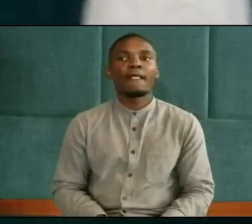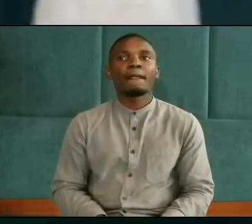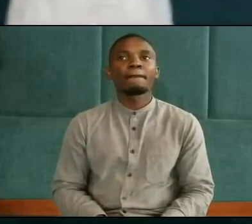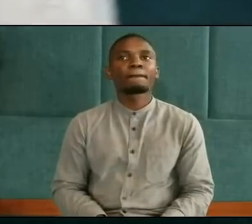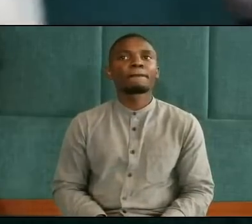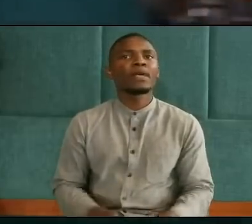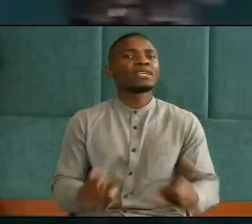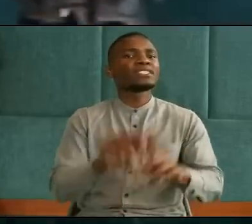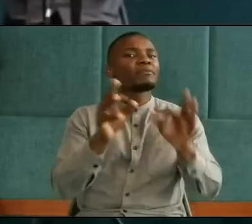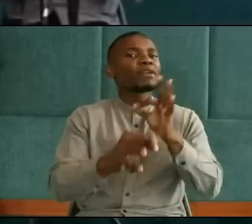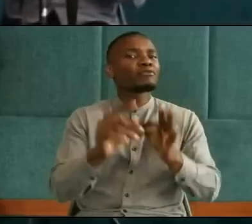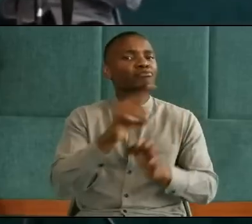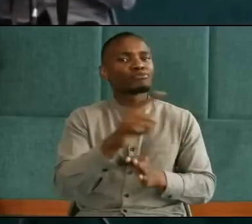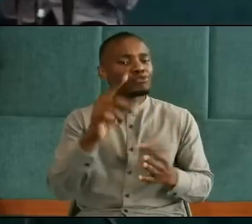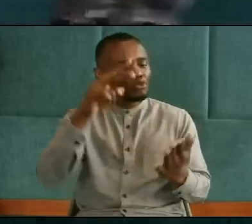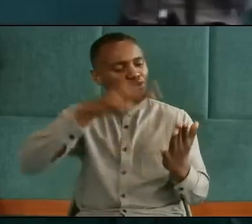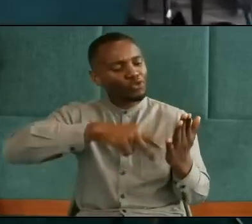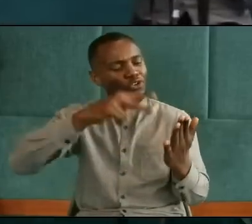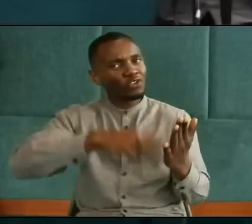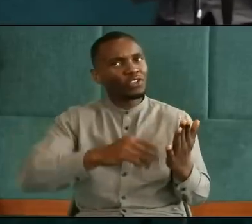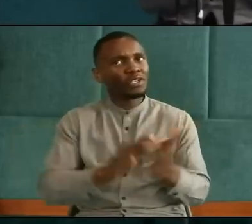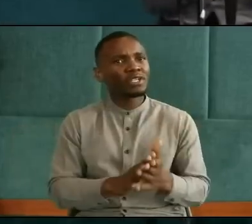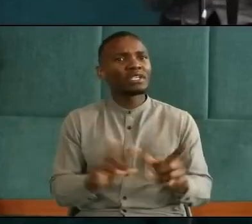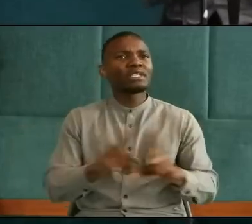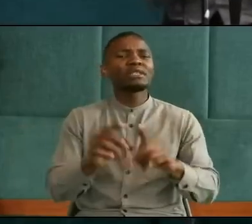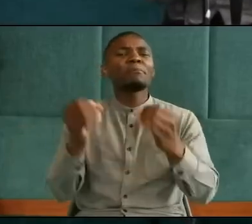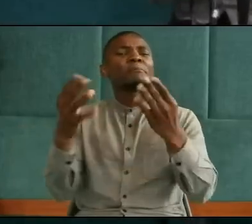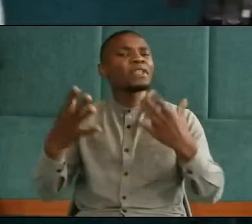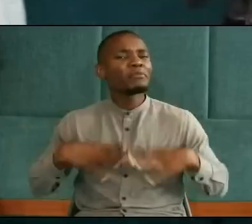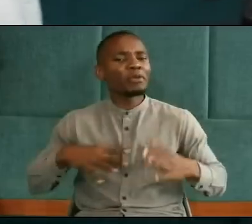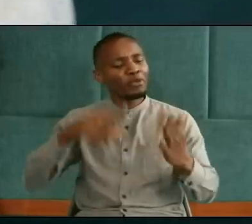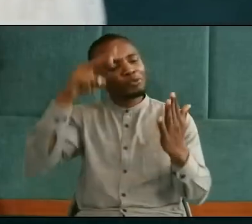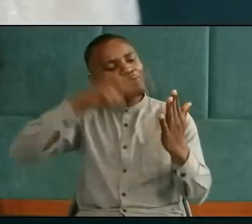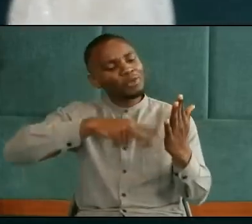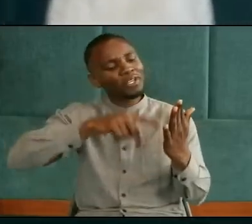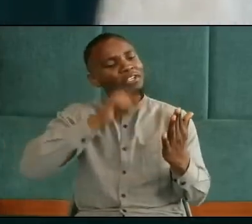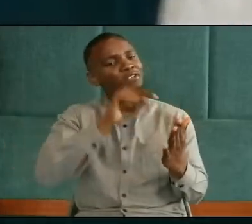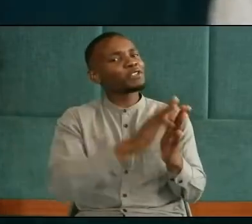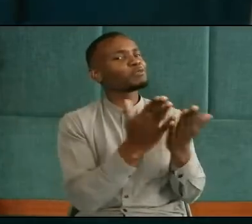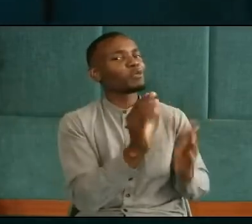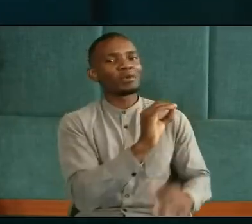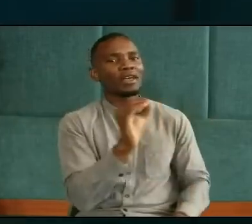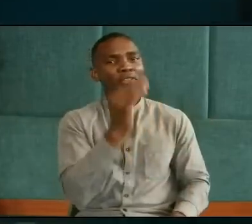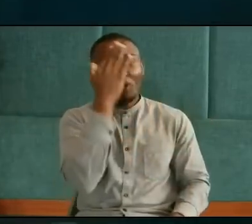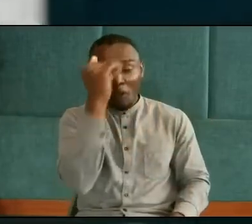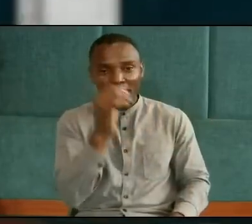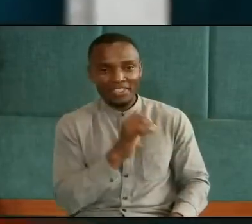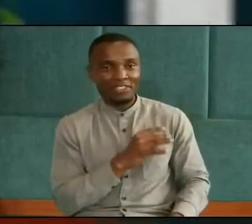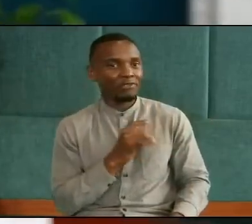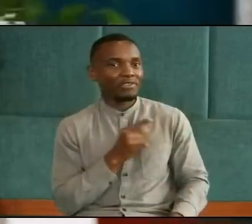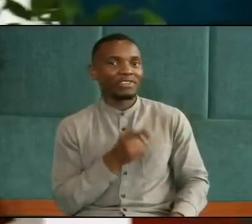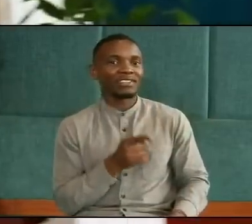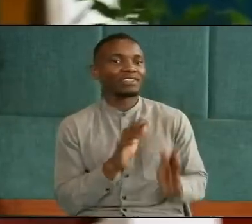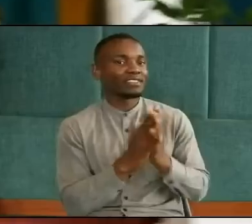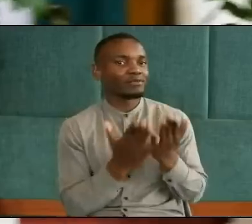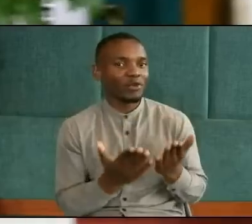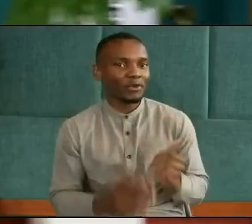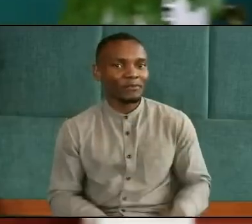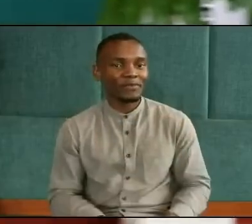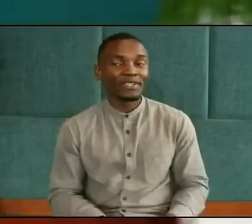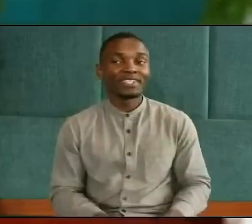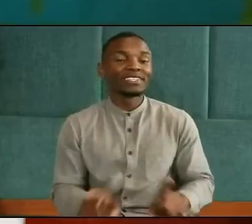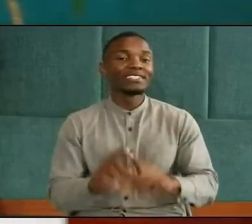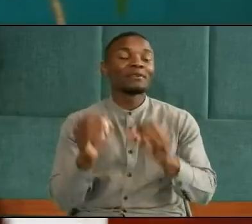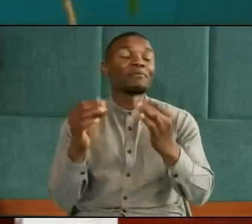And if you happen to read, you know, a lot of folks don't read Revelation. They're scared of Revelation. A number